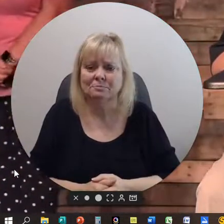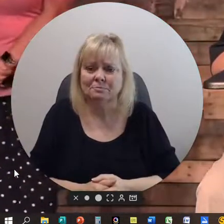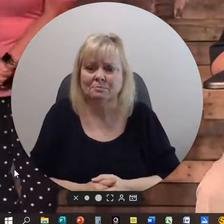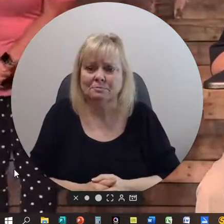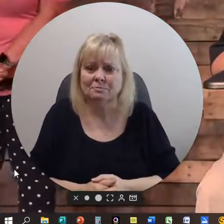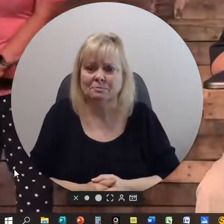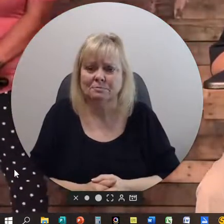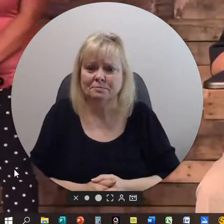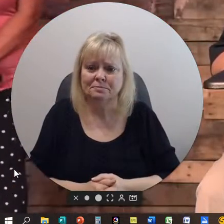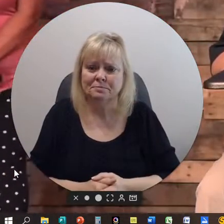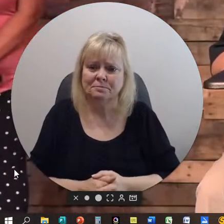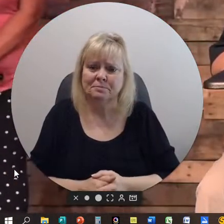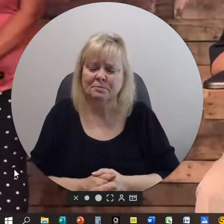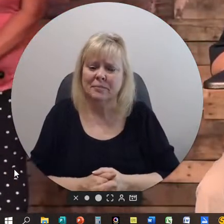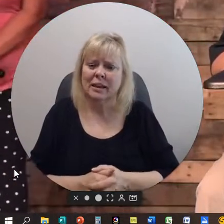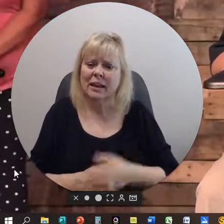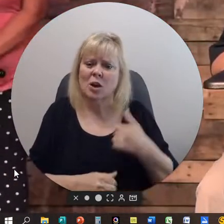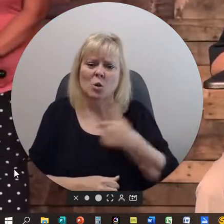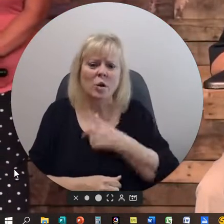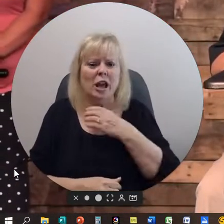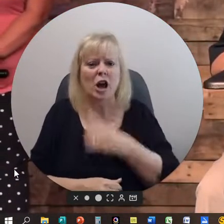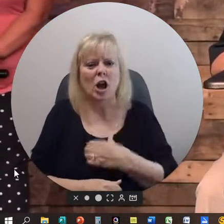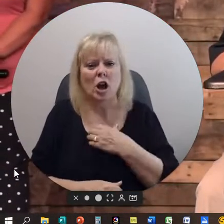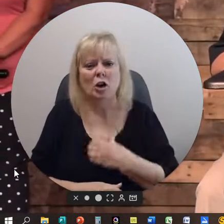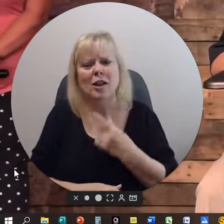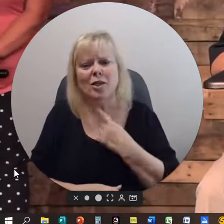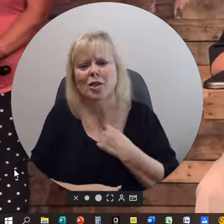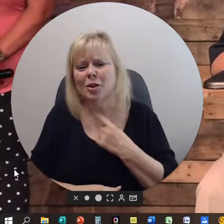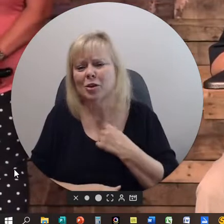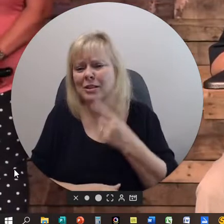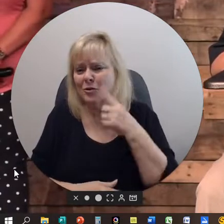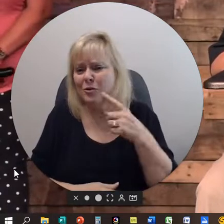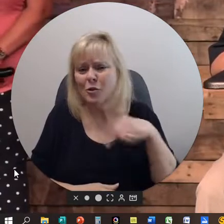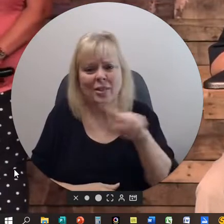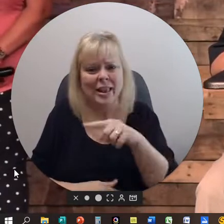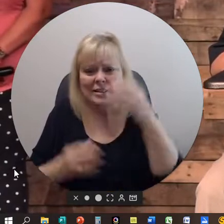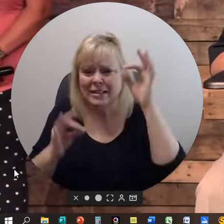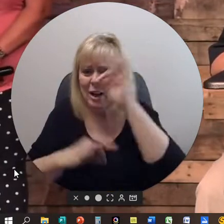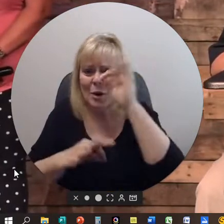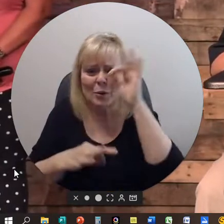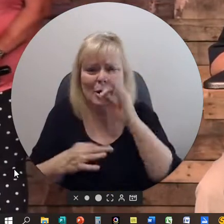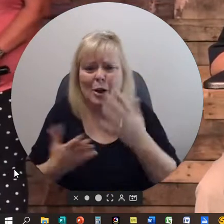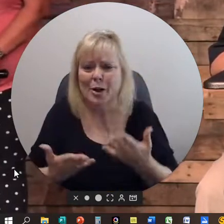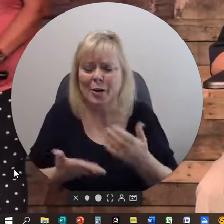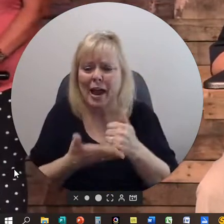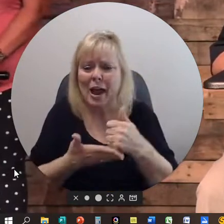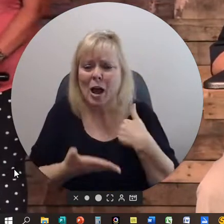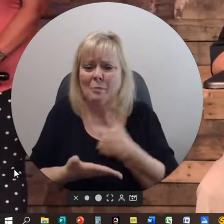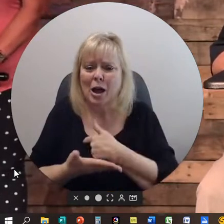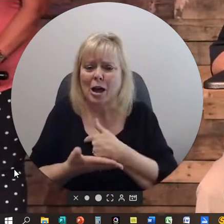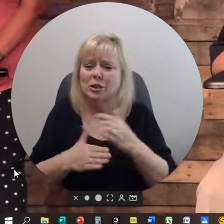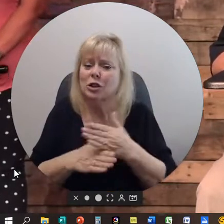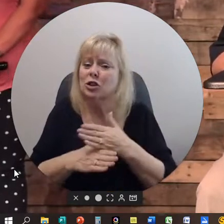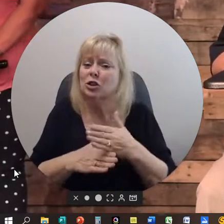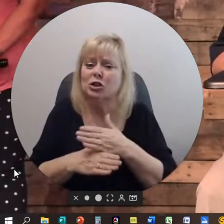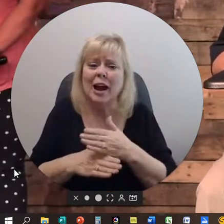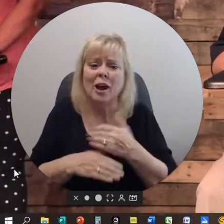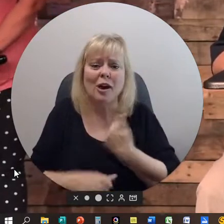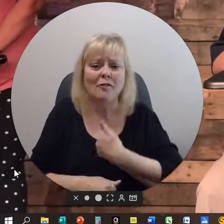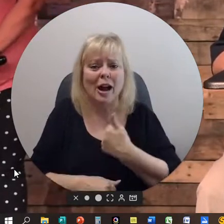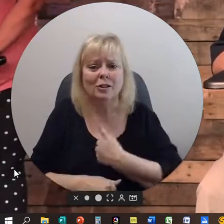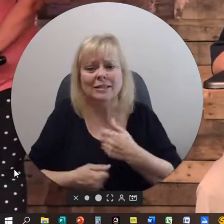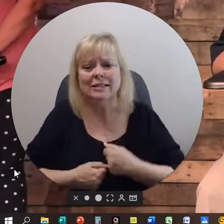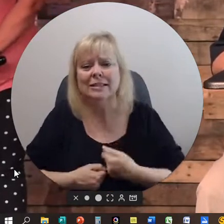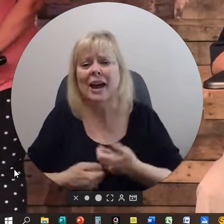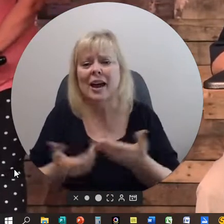hungering and thirsting even for what they know not. Help us to share selflessly like the earliest Christians did, and